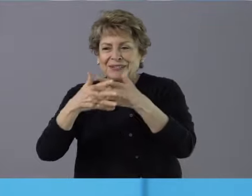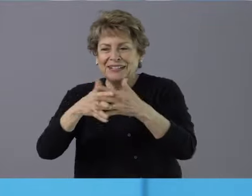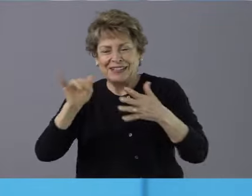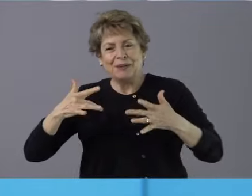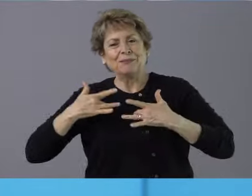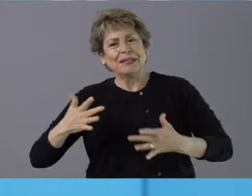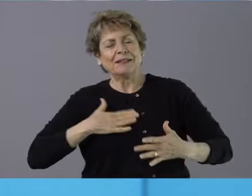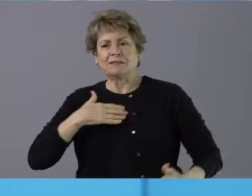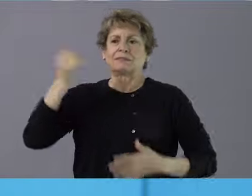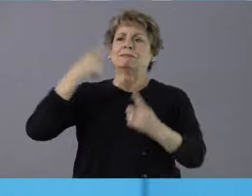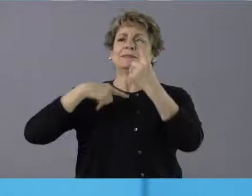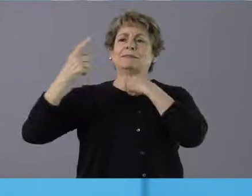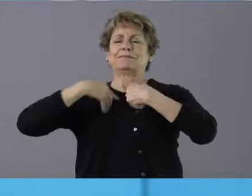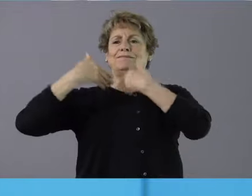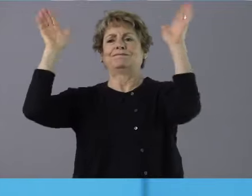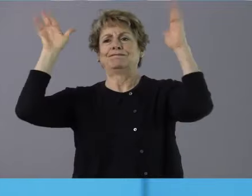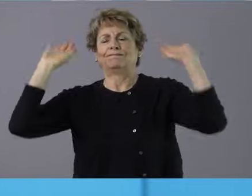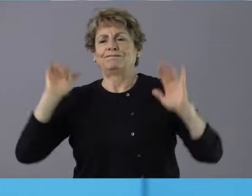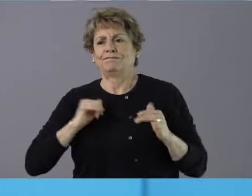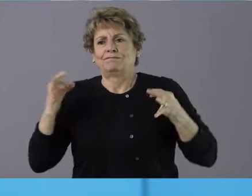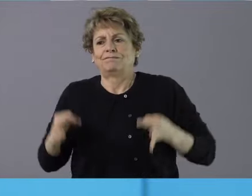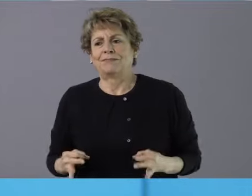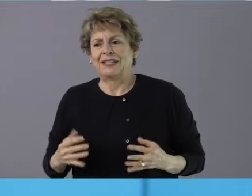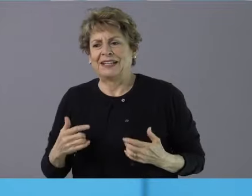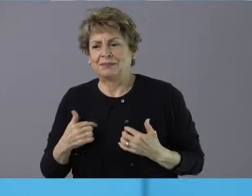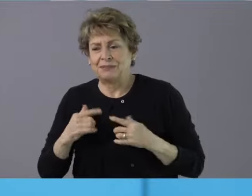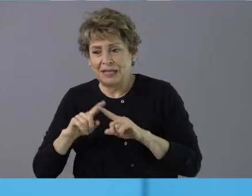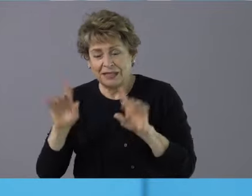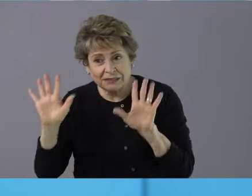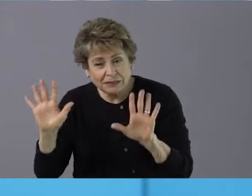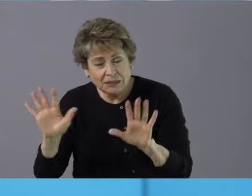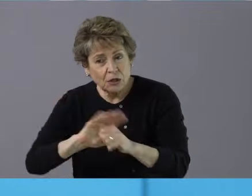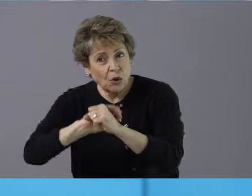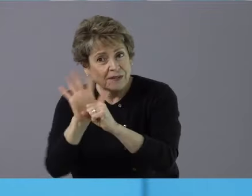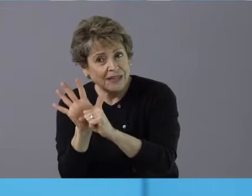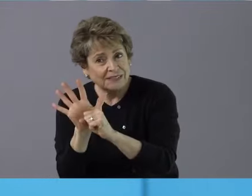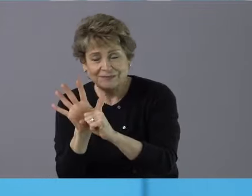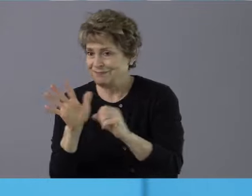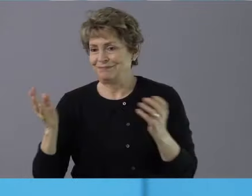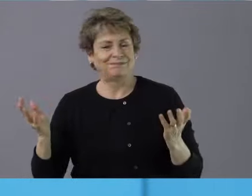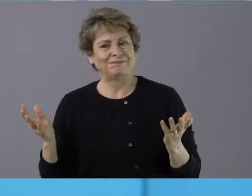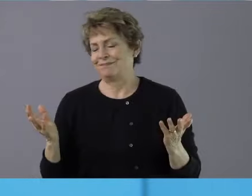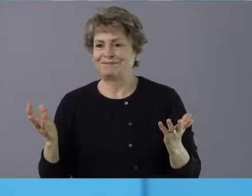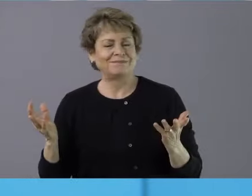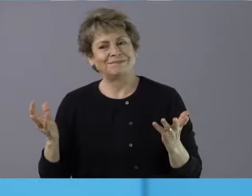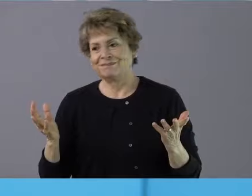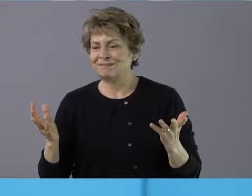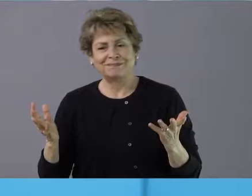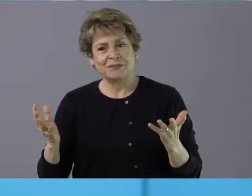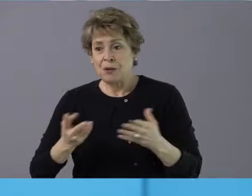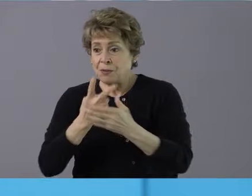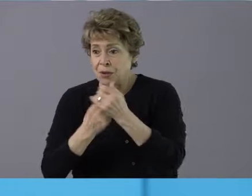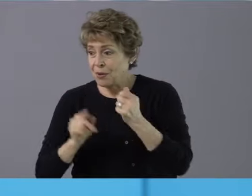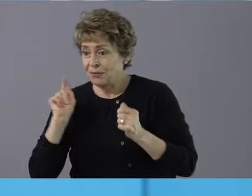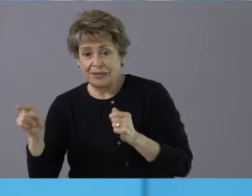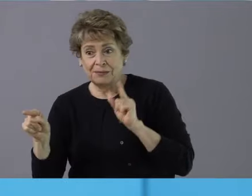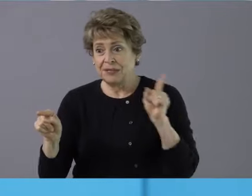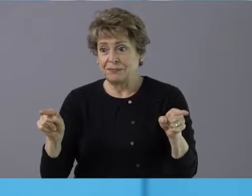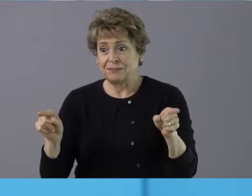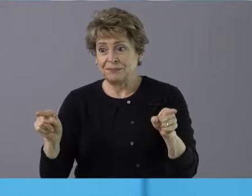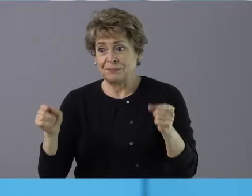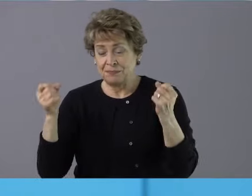during a pandemic. Both of these pretty loud pretty large constituencies. Think